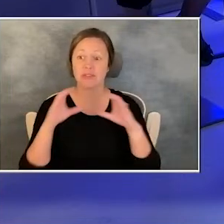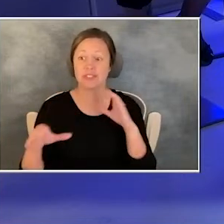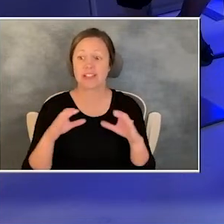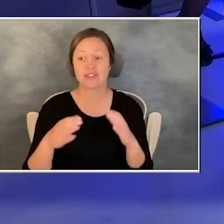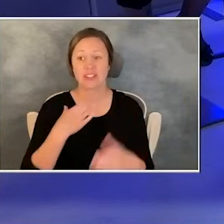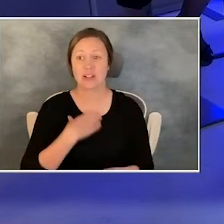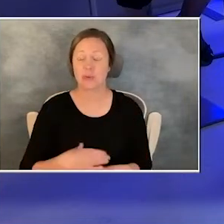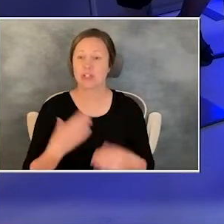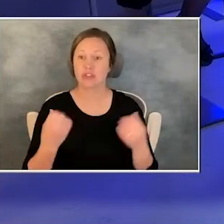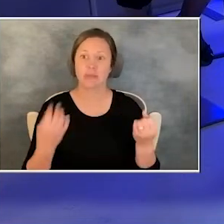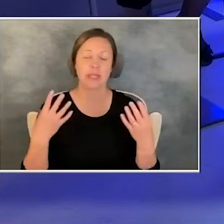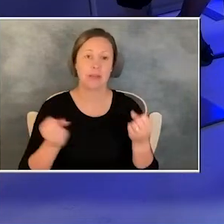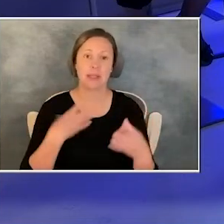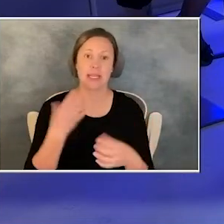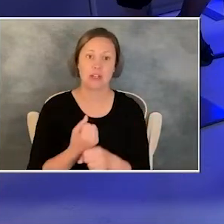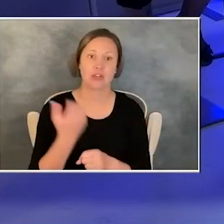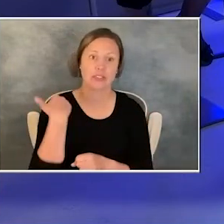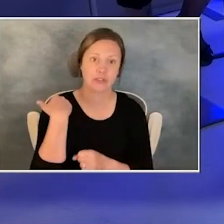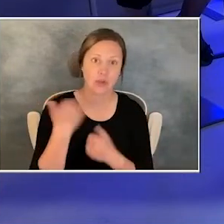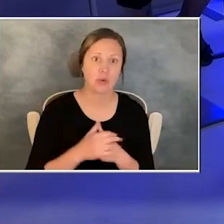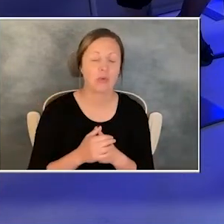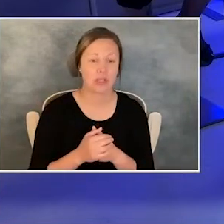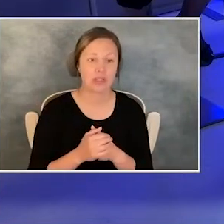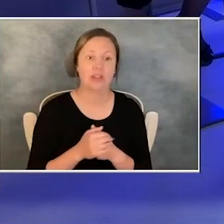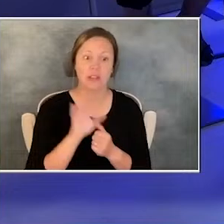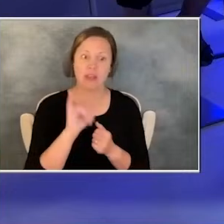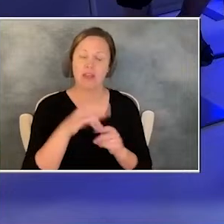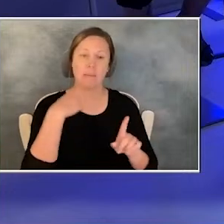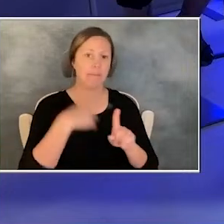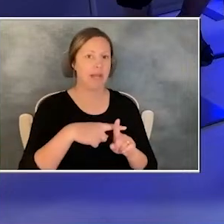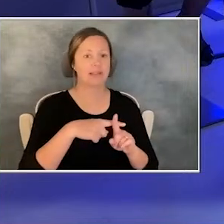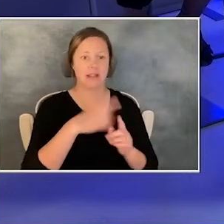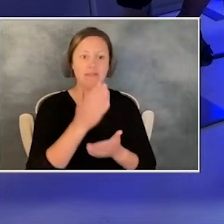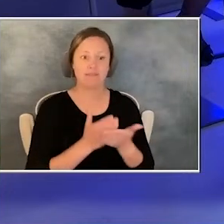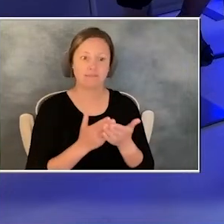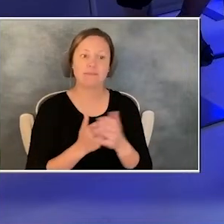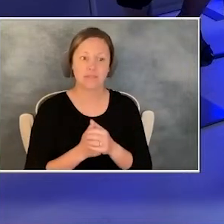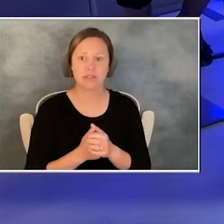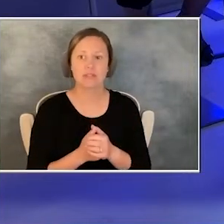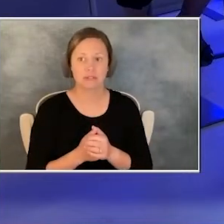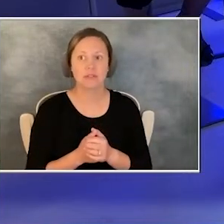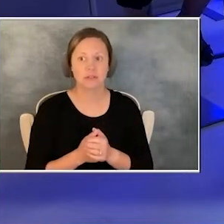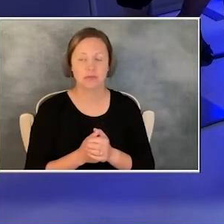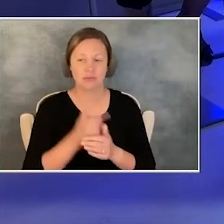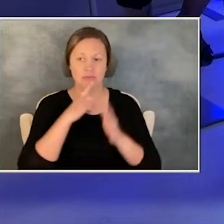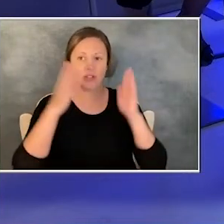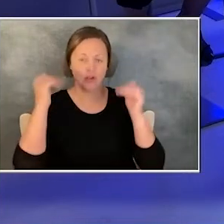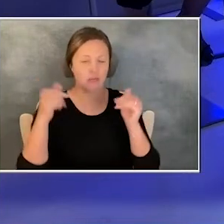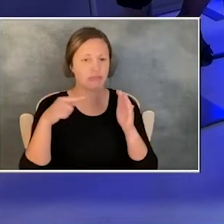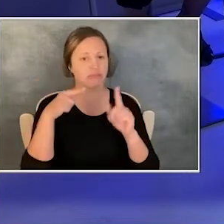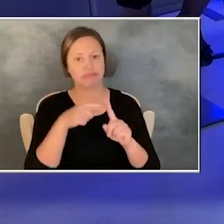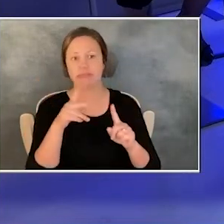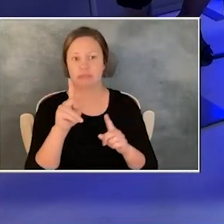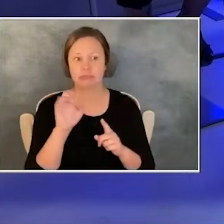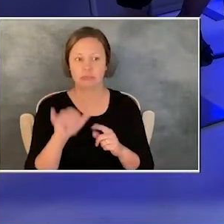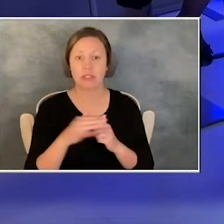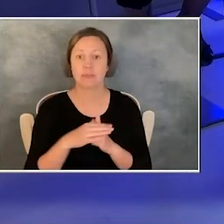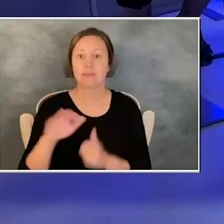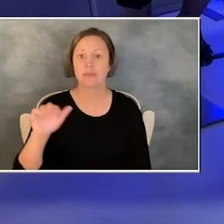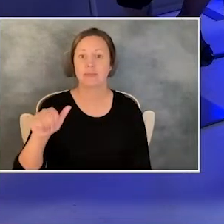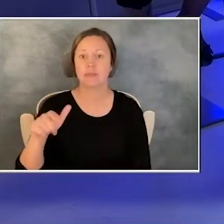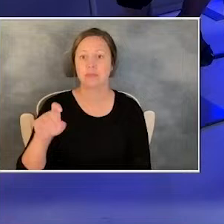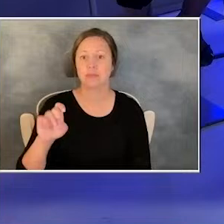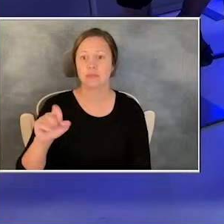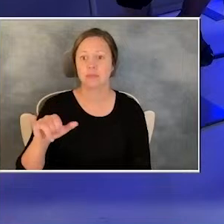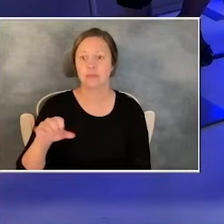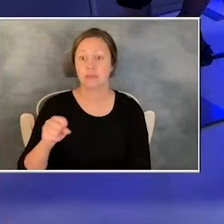a low note. So thank you for ending on a high note and giving us hope, because that's the key. Alexis, my friend, so you have this